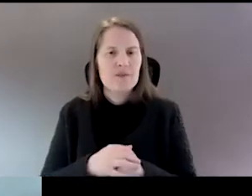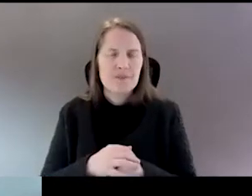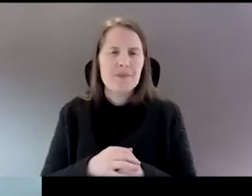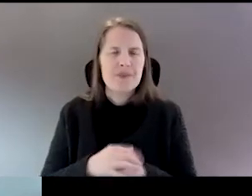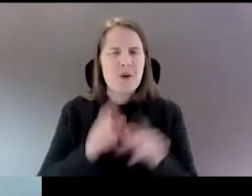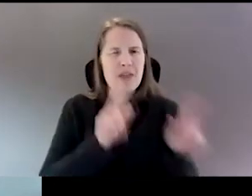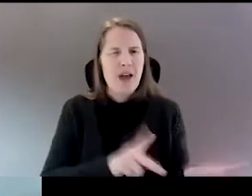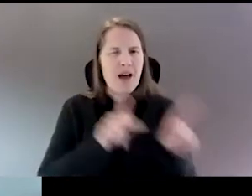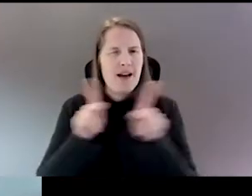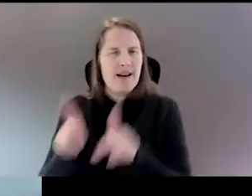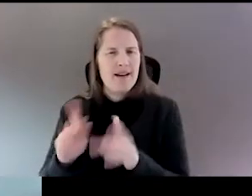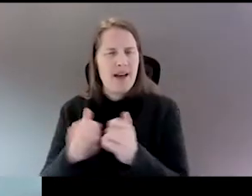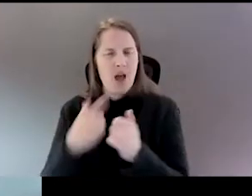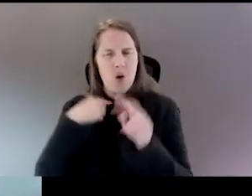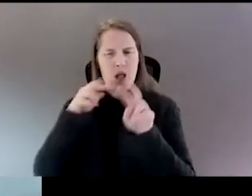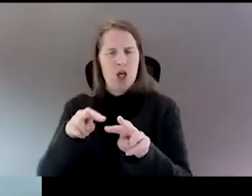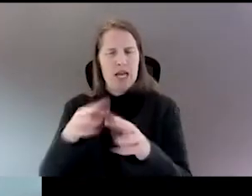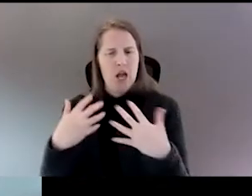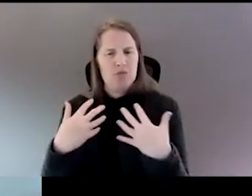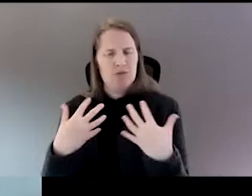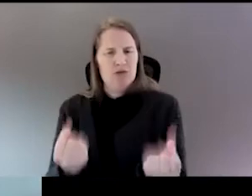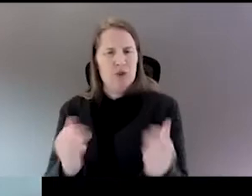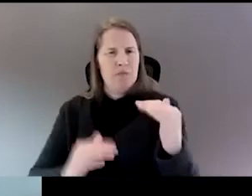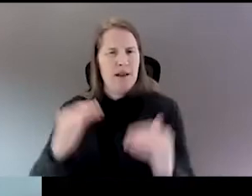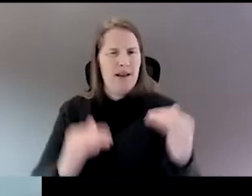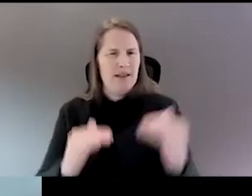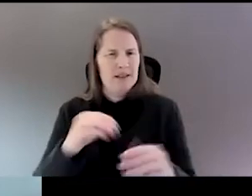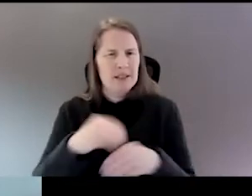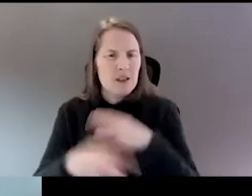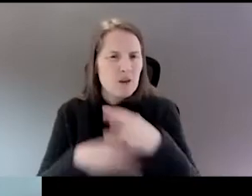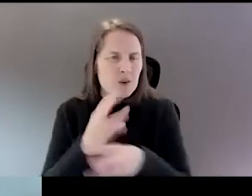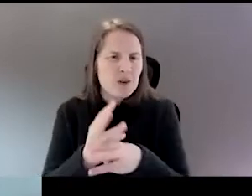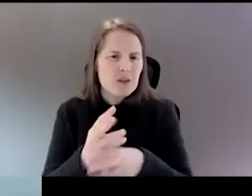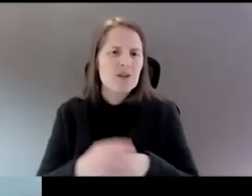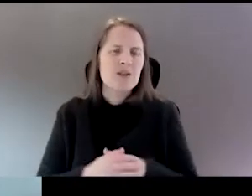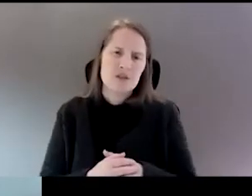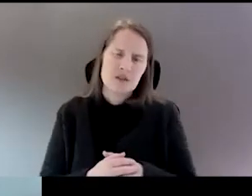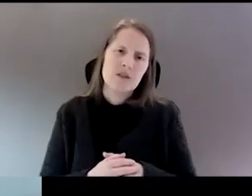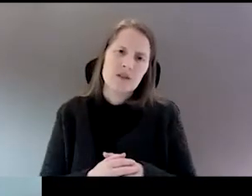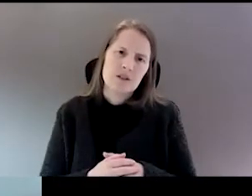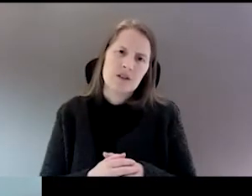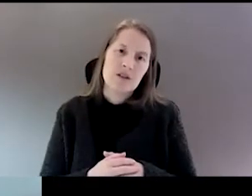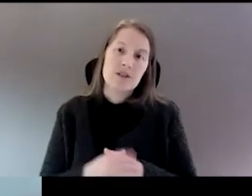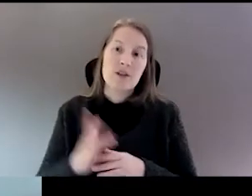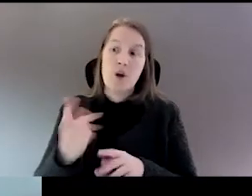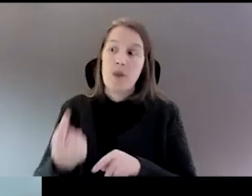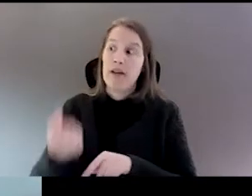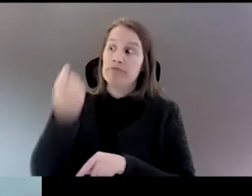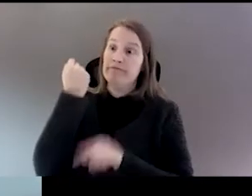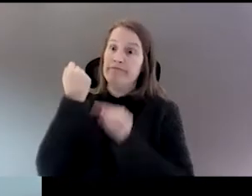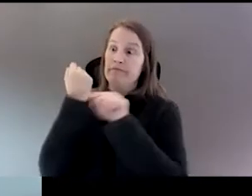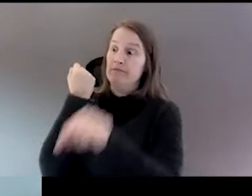of restoring balance, kind of giving both the upper water and lower water its privilege and